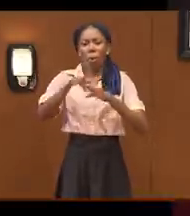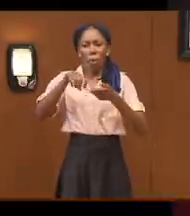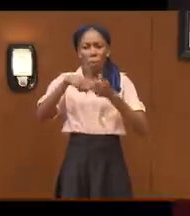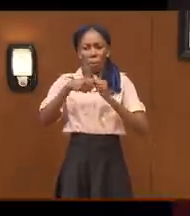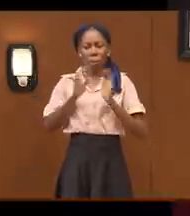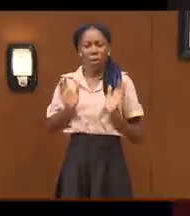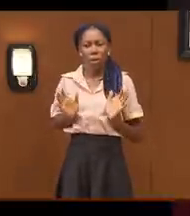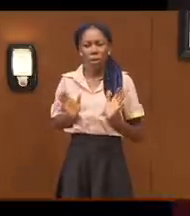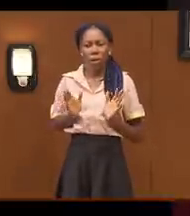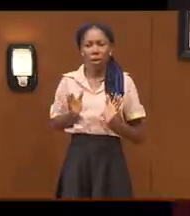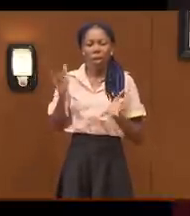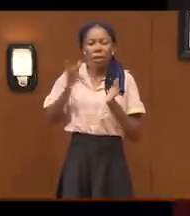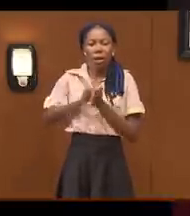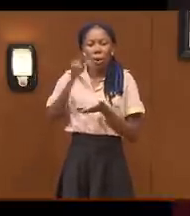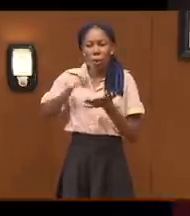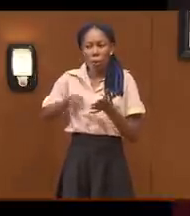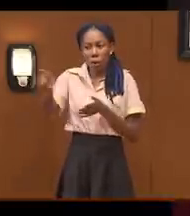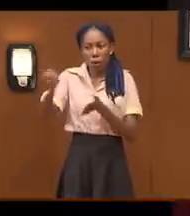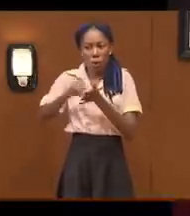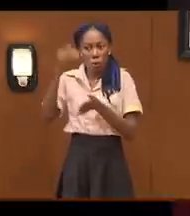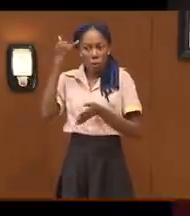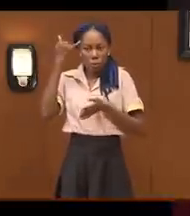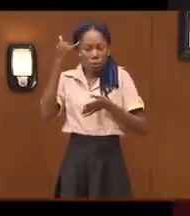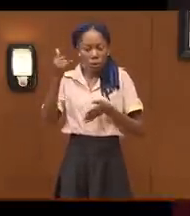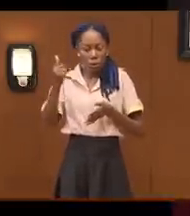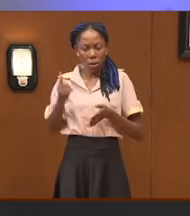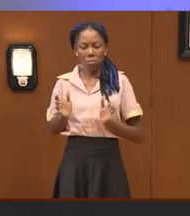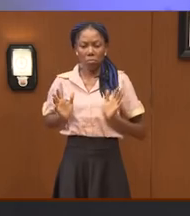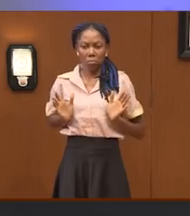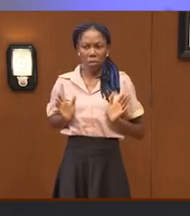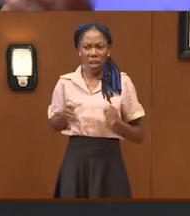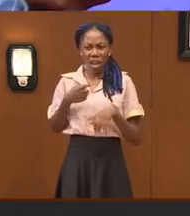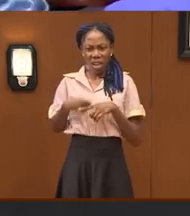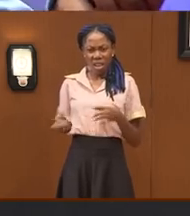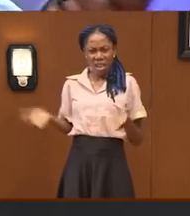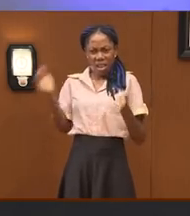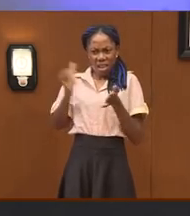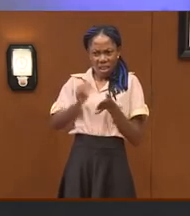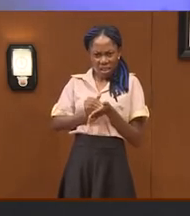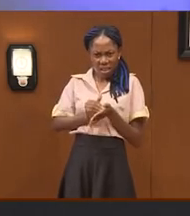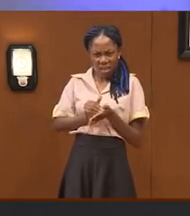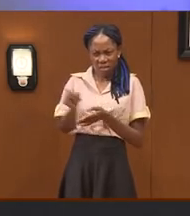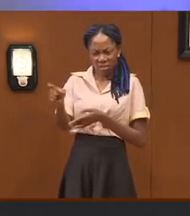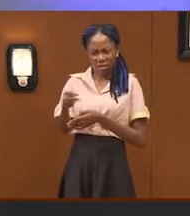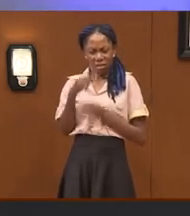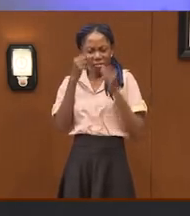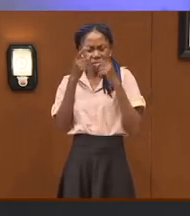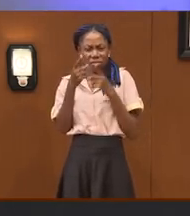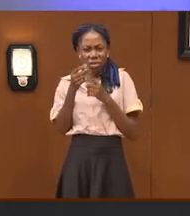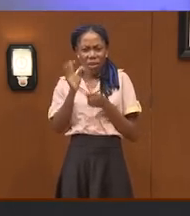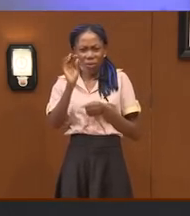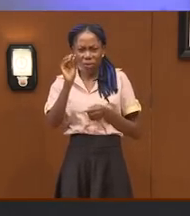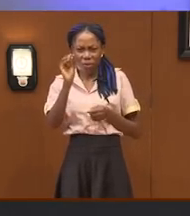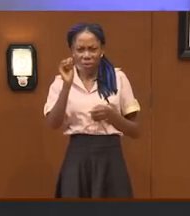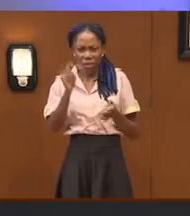what that's what he brought. I didn't debate that with him. So I'm surprised he saying 50,000, and to prove it, I